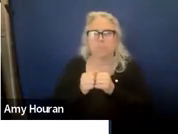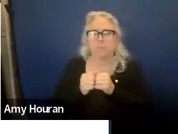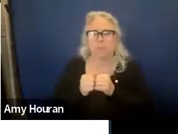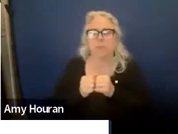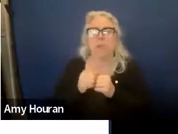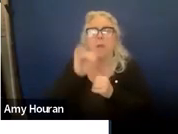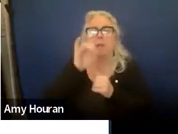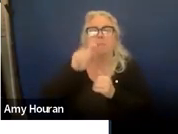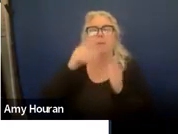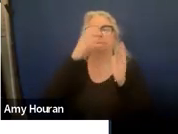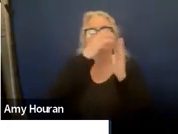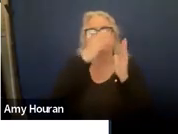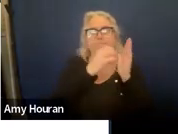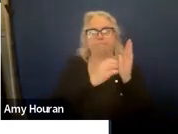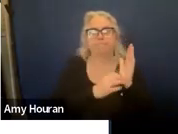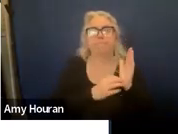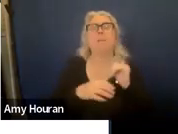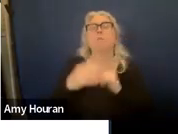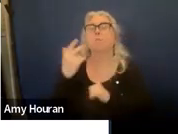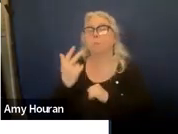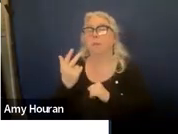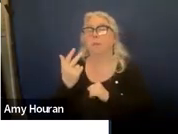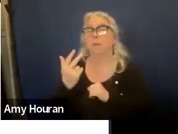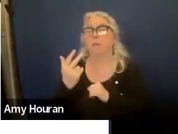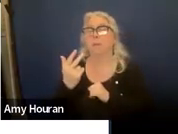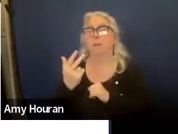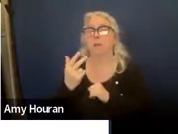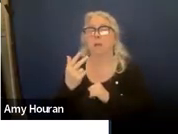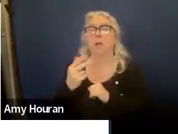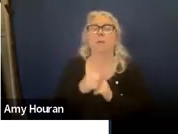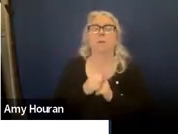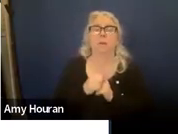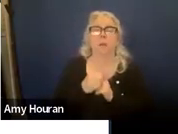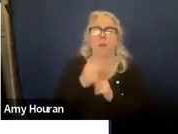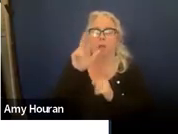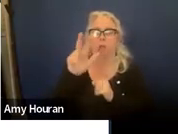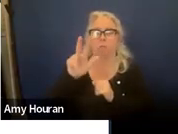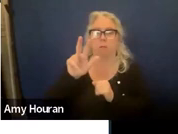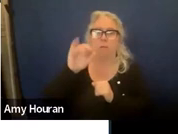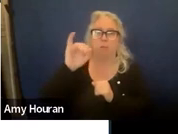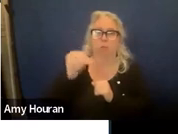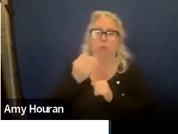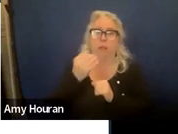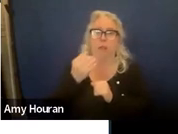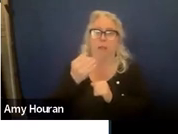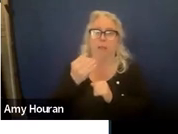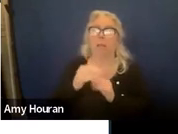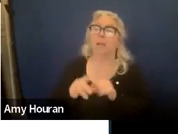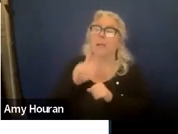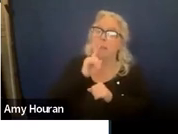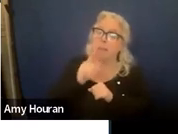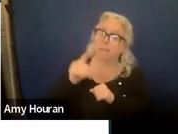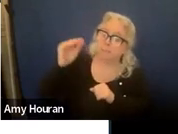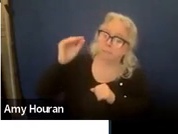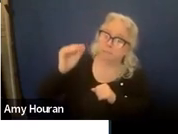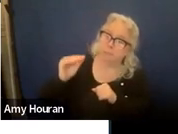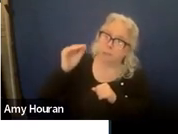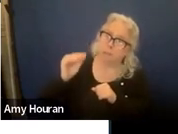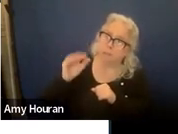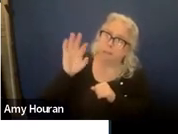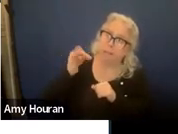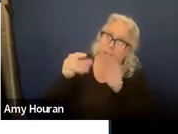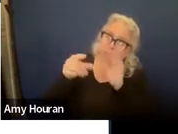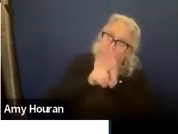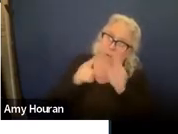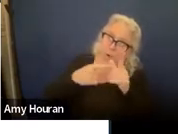sections, you have that section 3 where there's this 3J is where you check off is the child in ninth grade